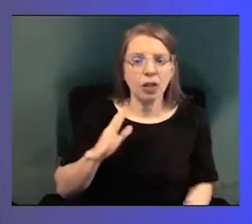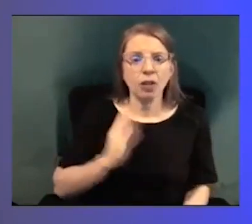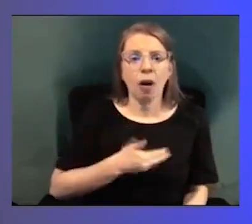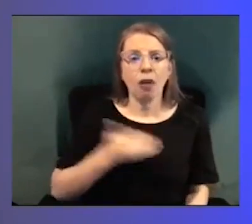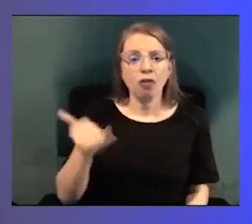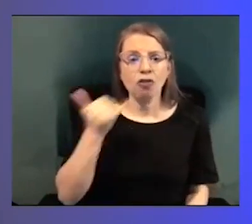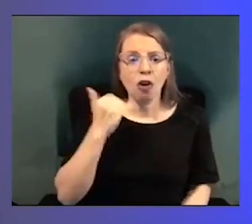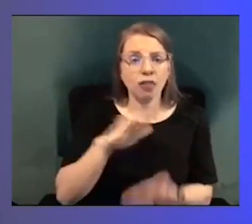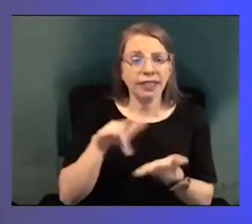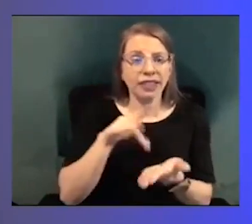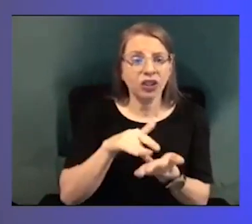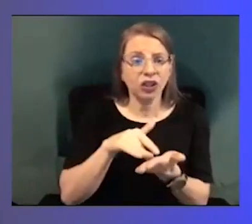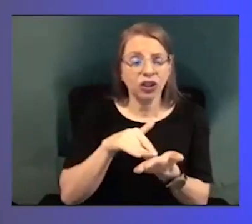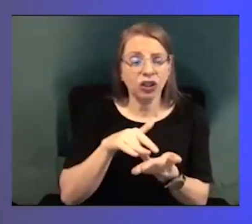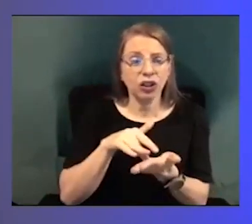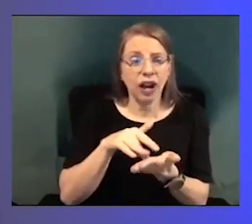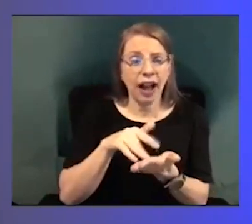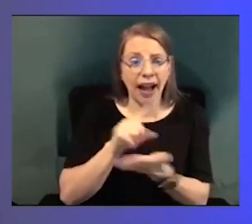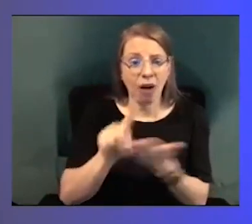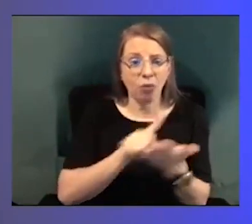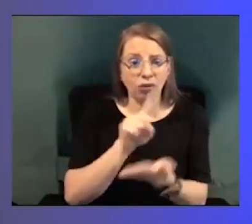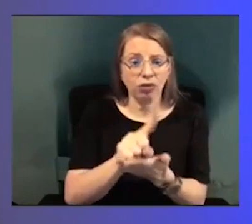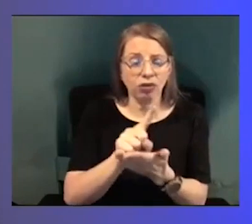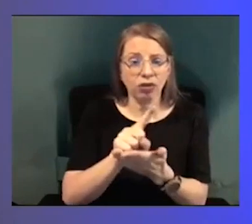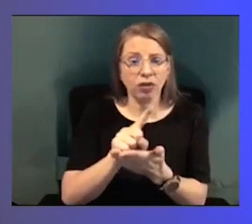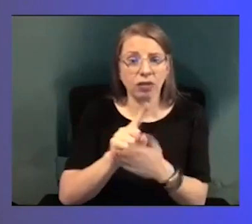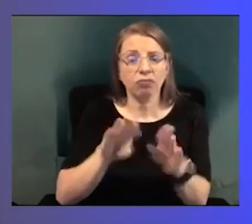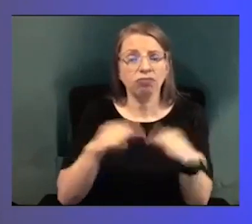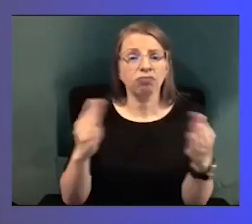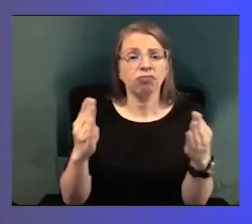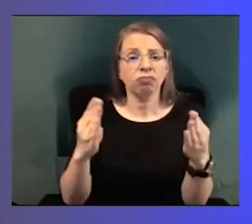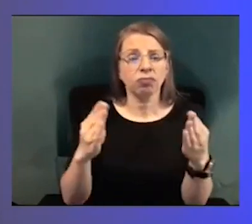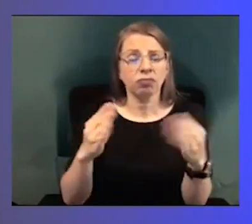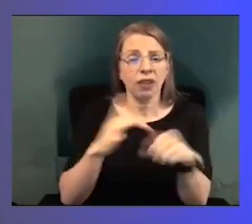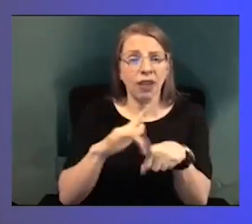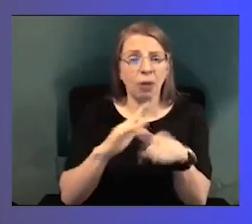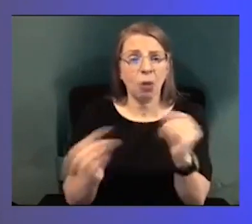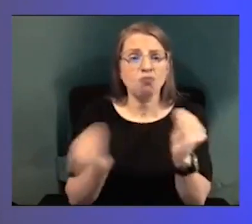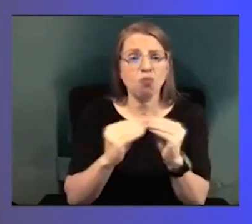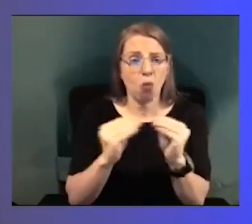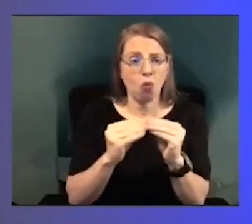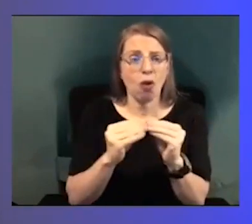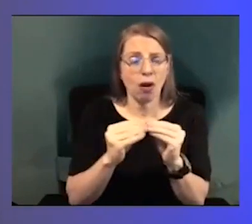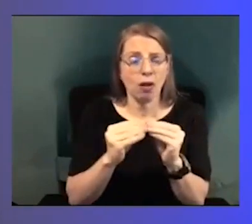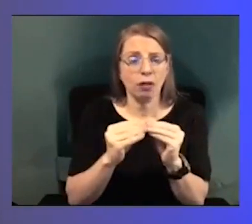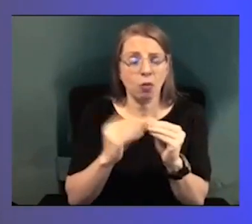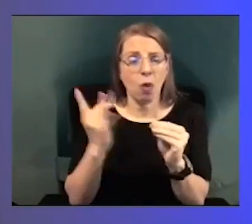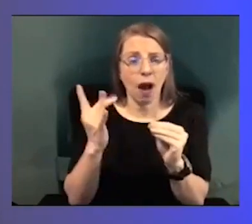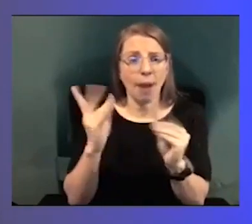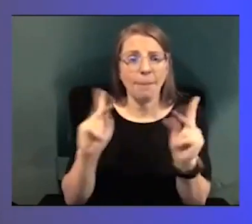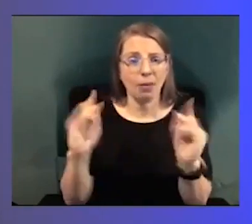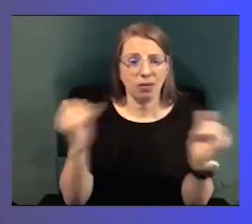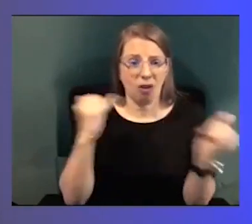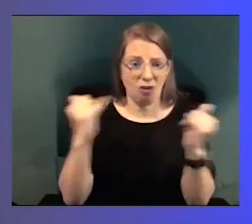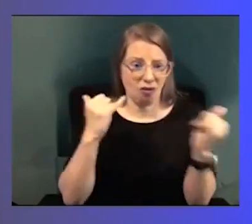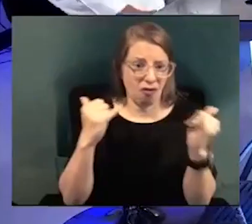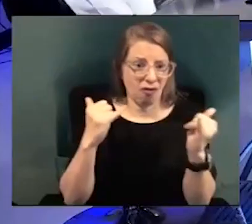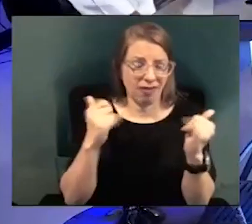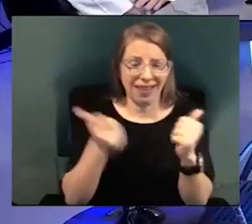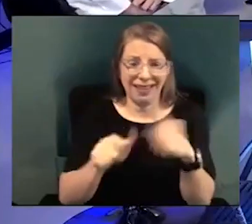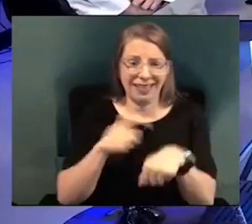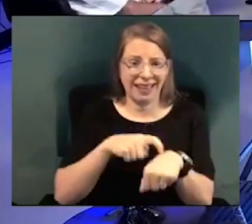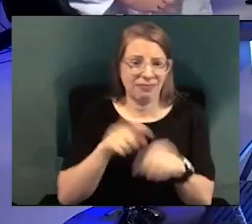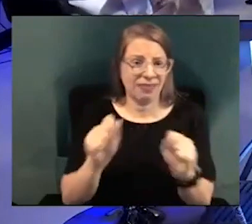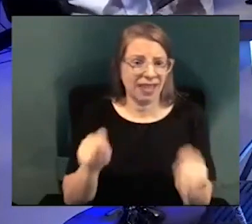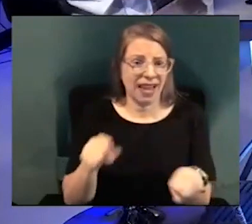customer service to make sure we can be open for patients when they need us, to really help answer those questions and get them the help they need. So does